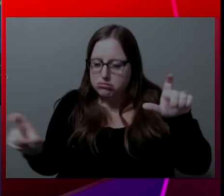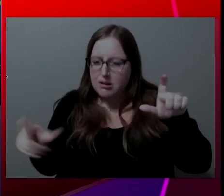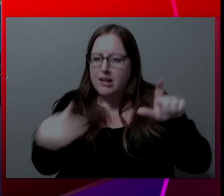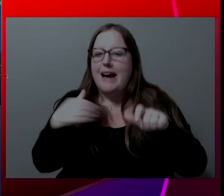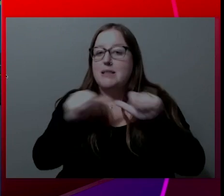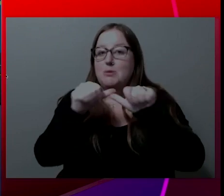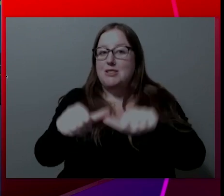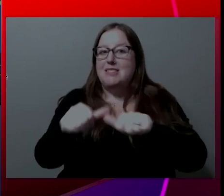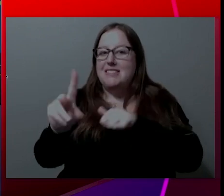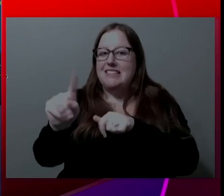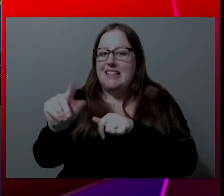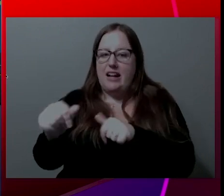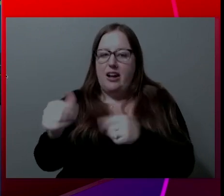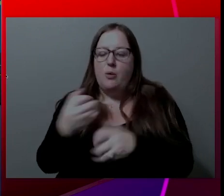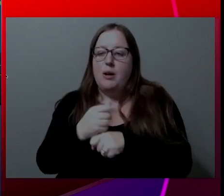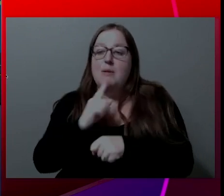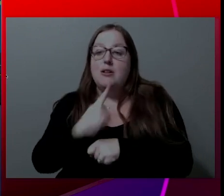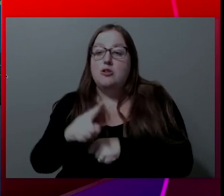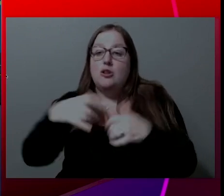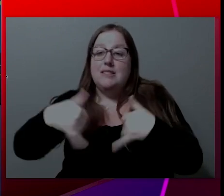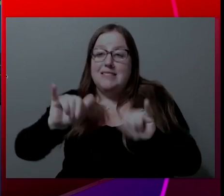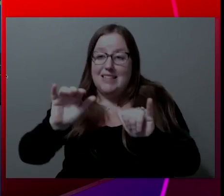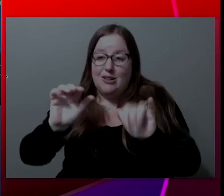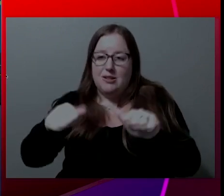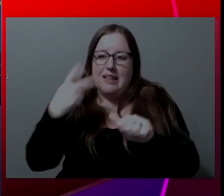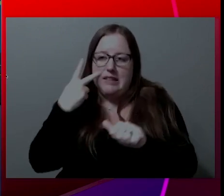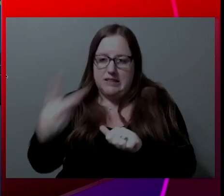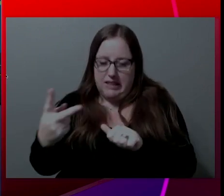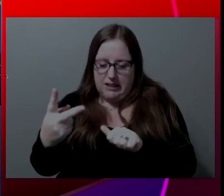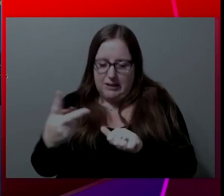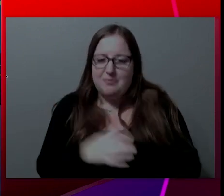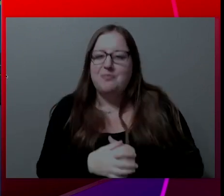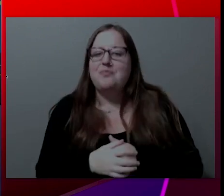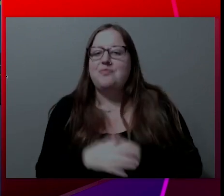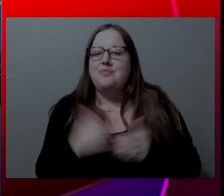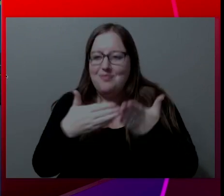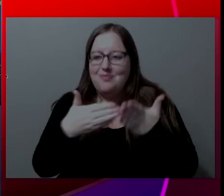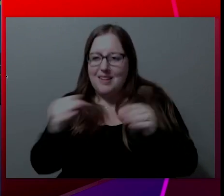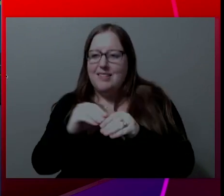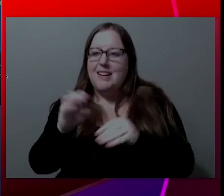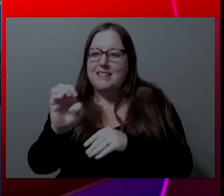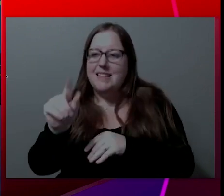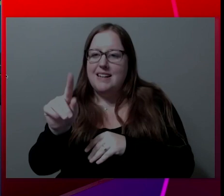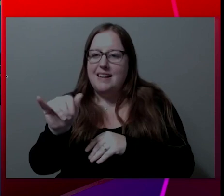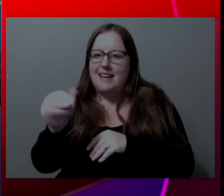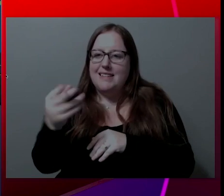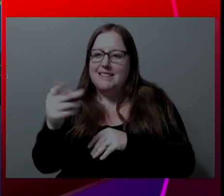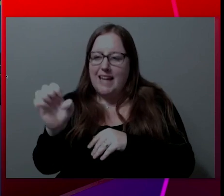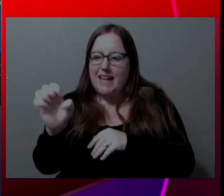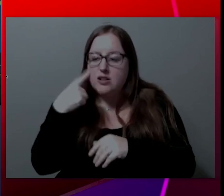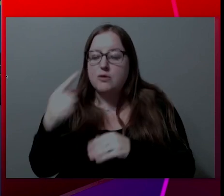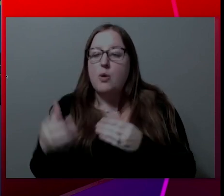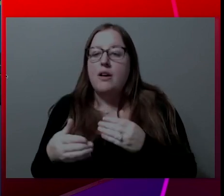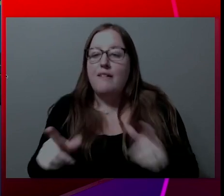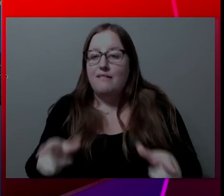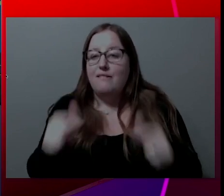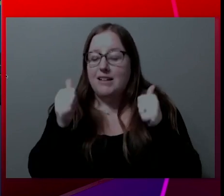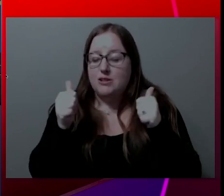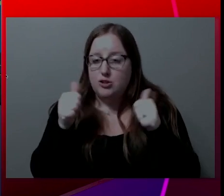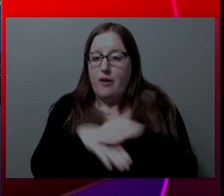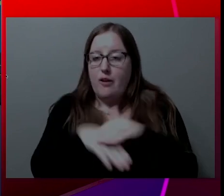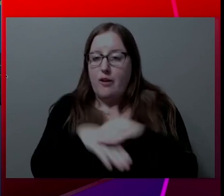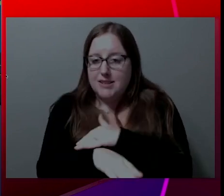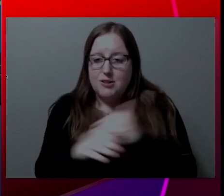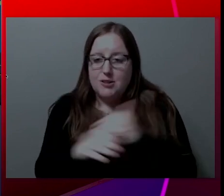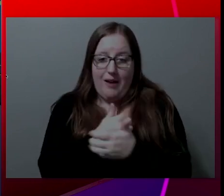you want to make sure that you can still see your gallery in a week. Things in Elasticache are for quicker access. So like our rate limiting, all that stuff